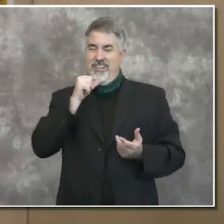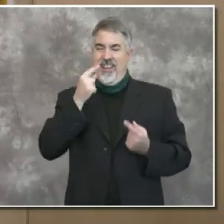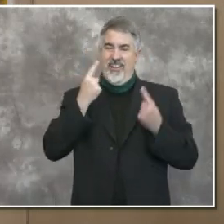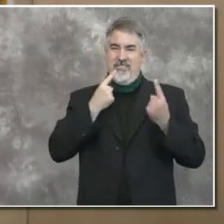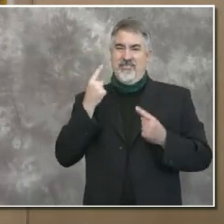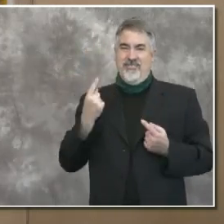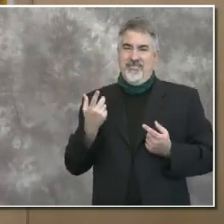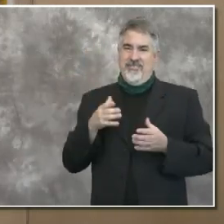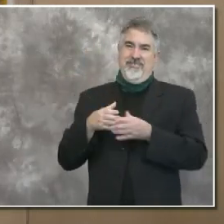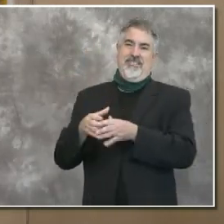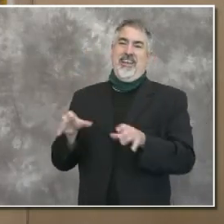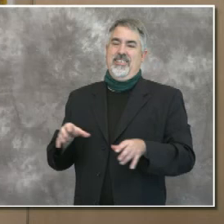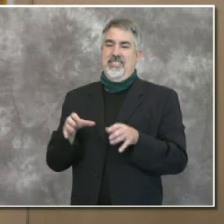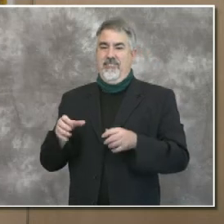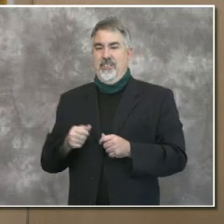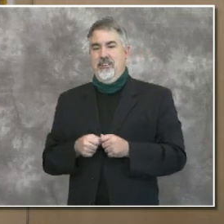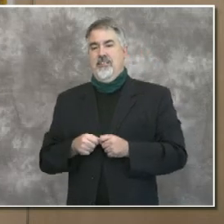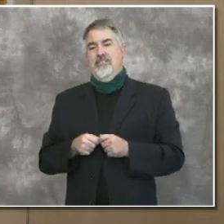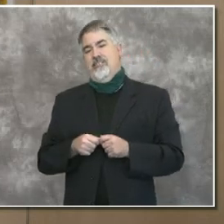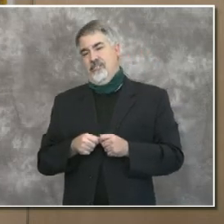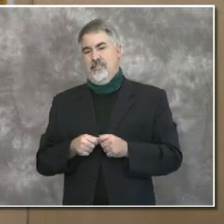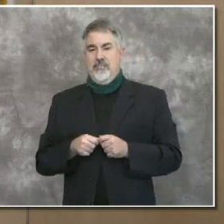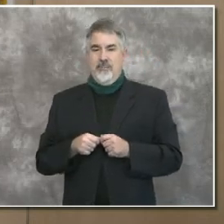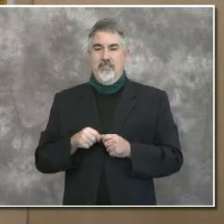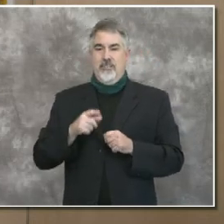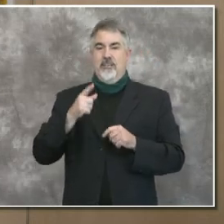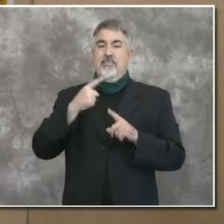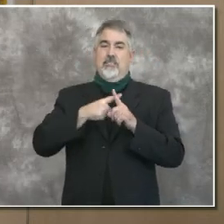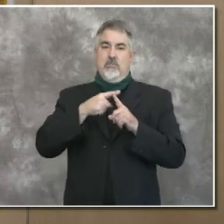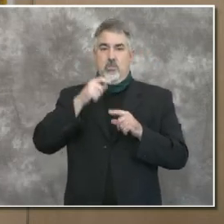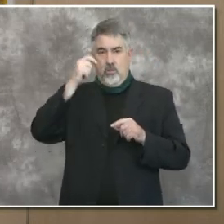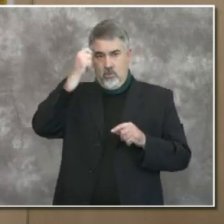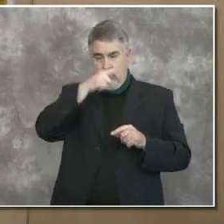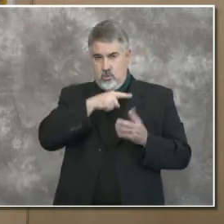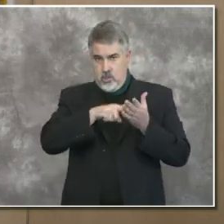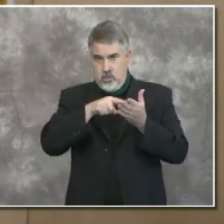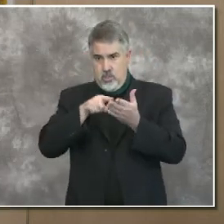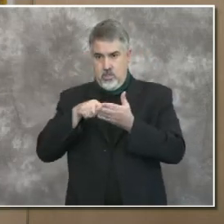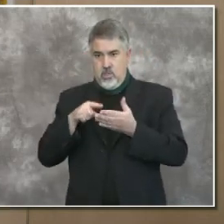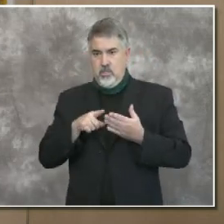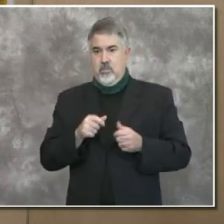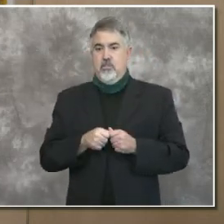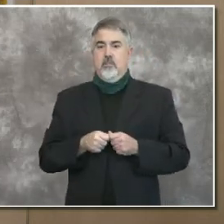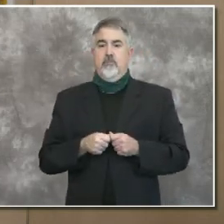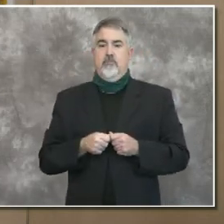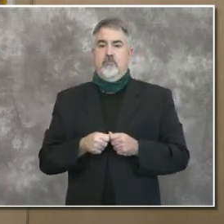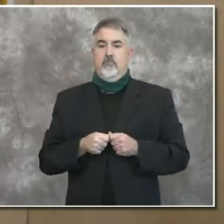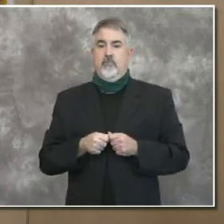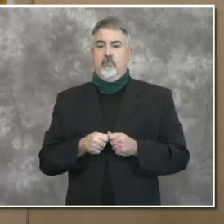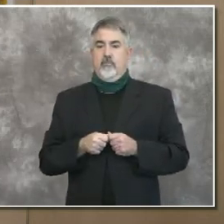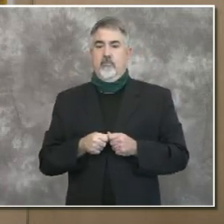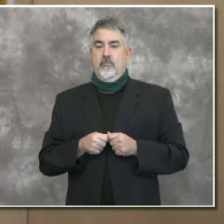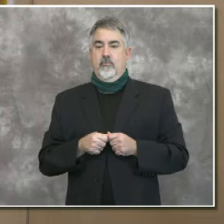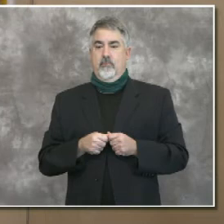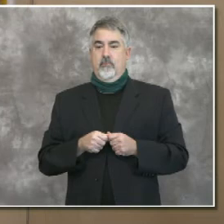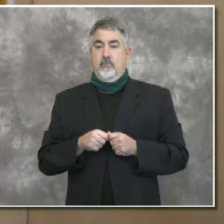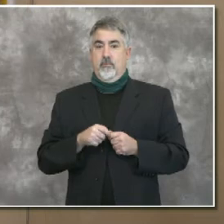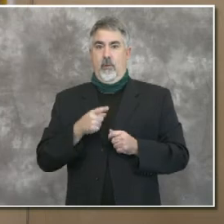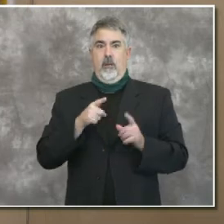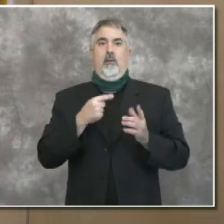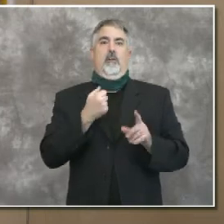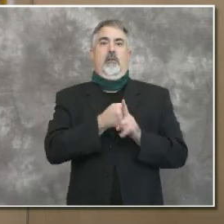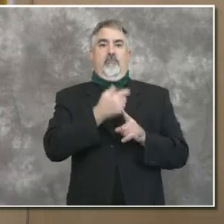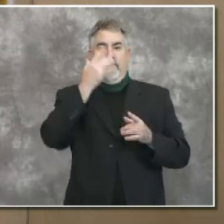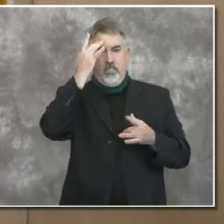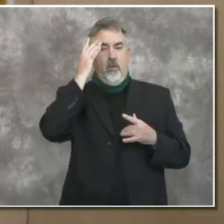we are recommending the temperature checks, and this is to help identify anyone who's sick, so that if they are sick, they do